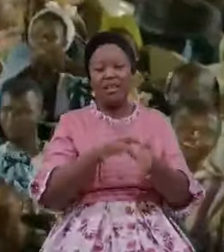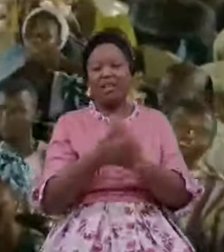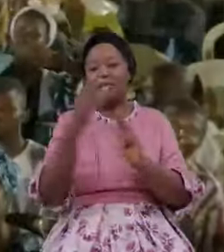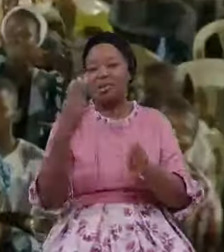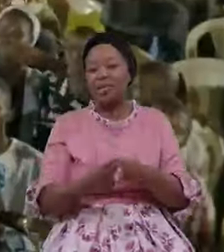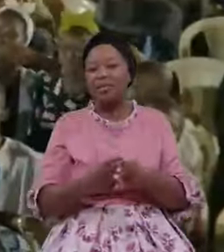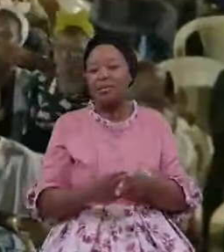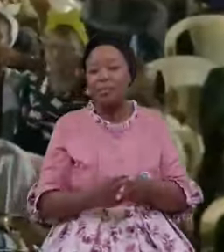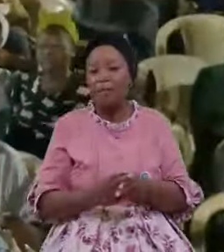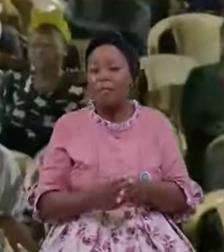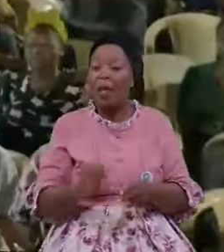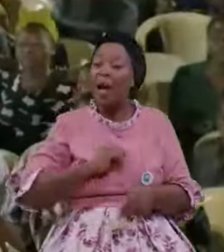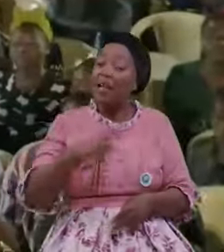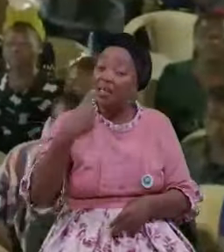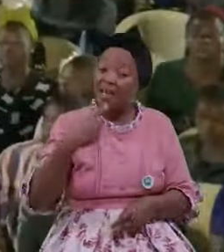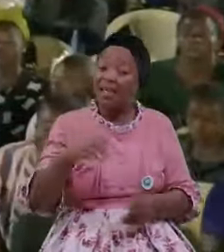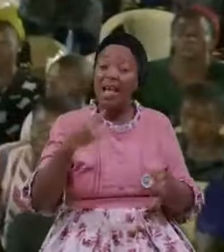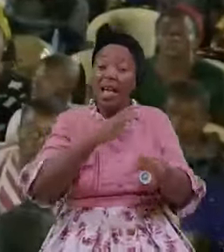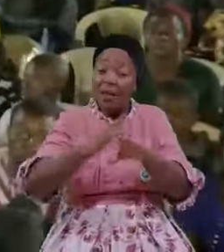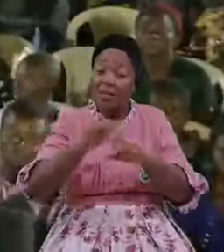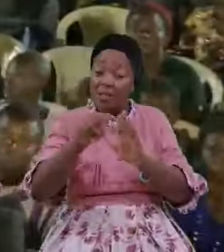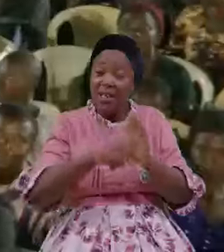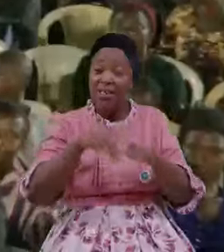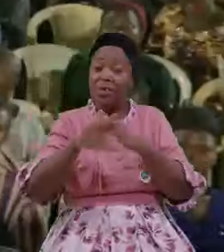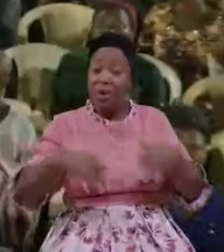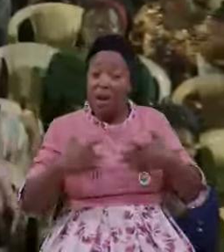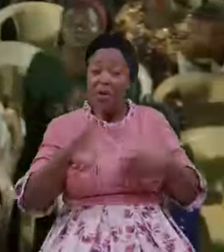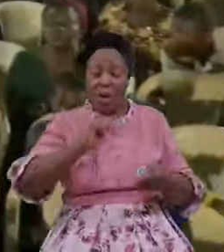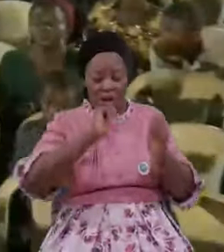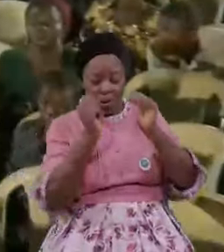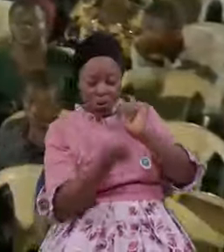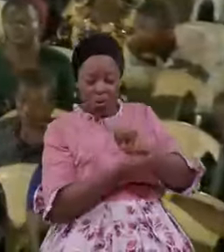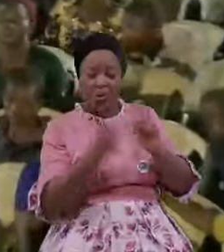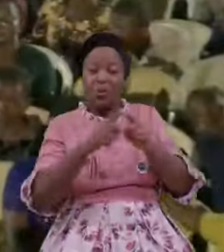I said emptiness in your life will turn to